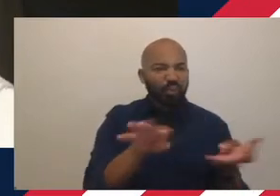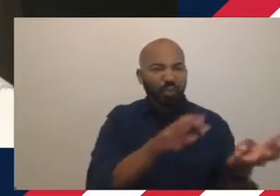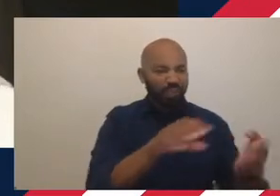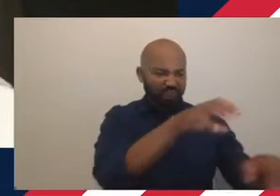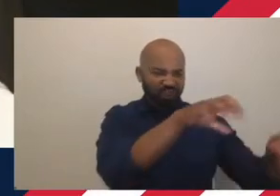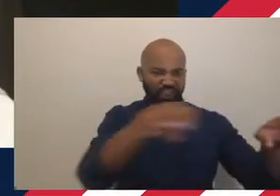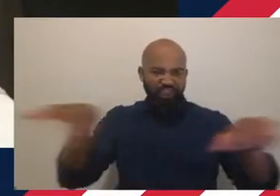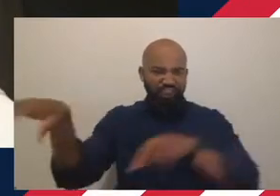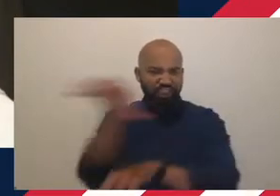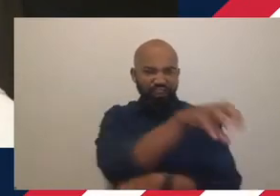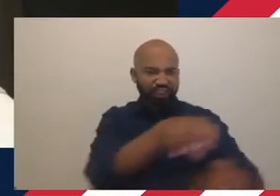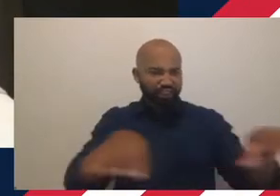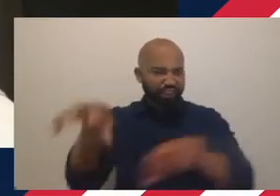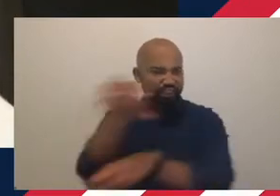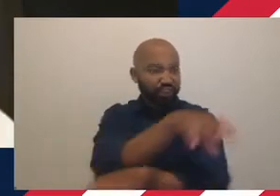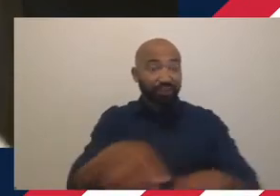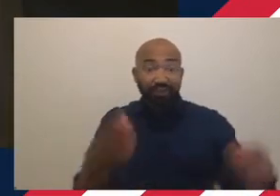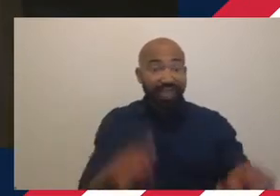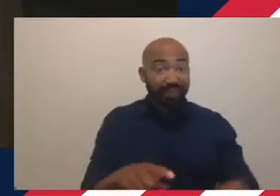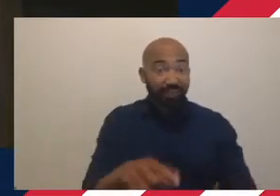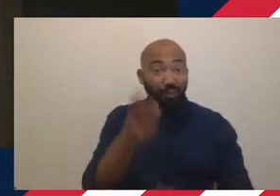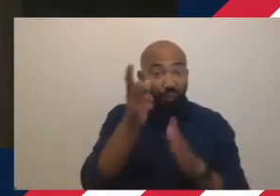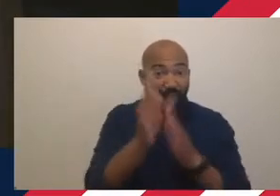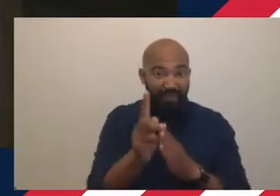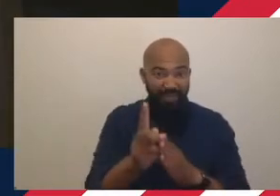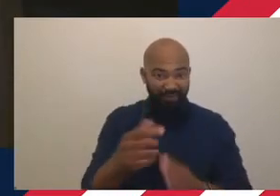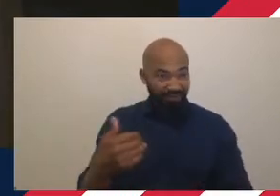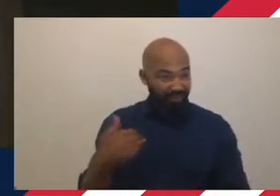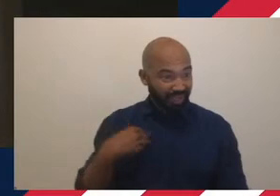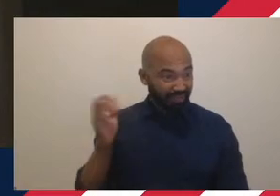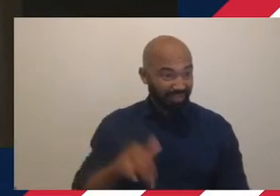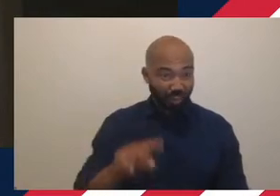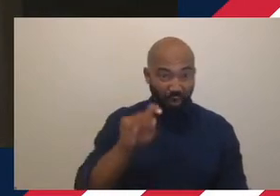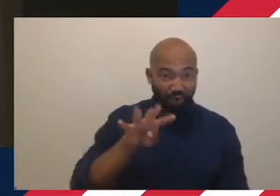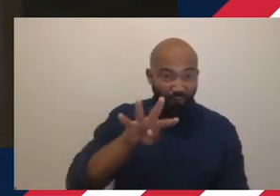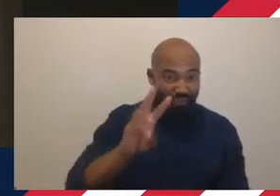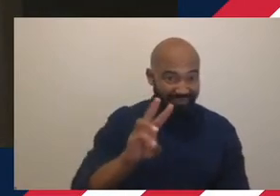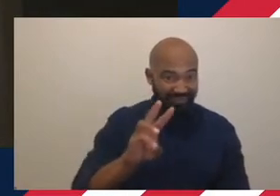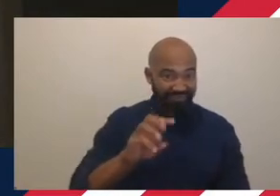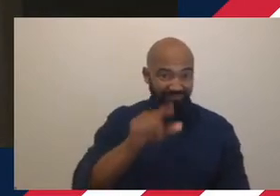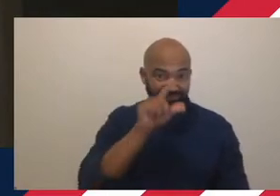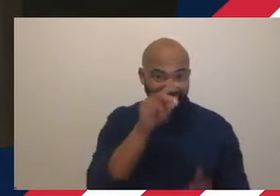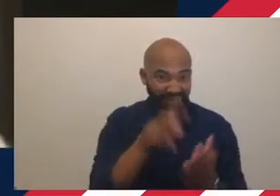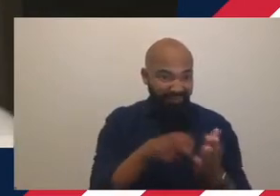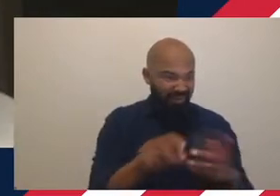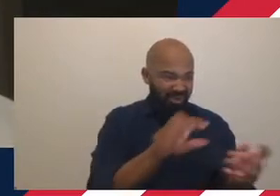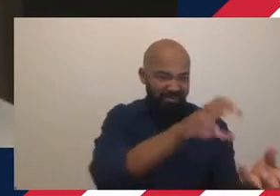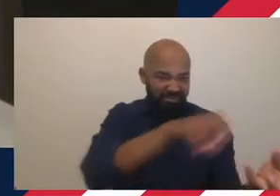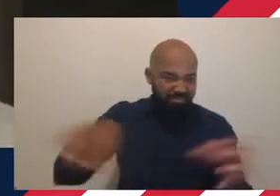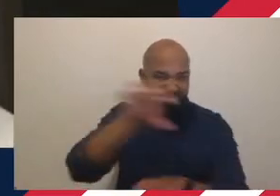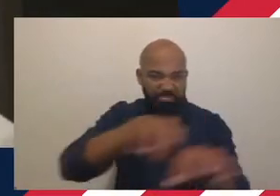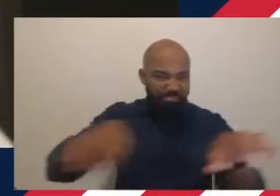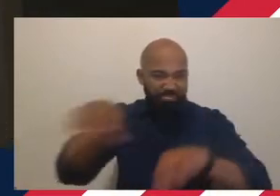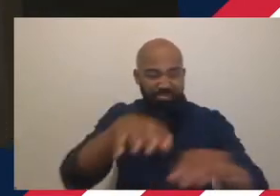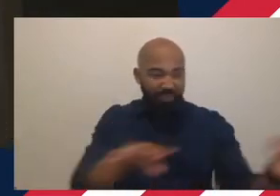1 minute. And that has terrible impacts for people, especially during